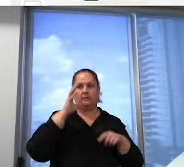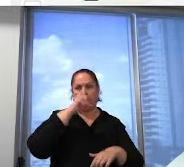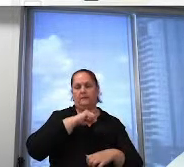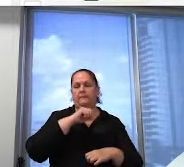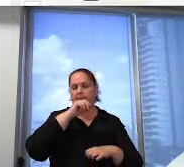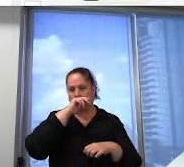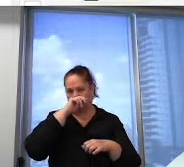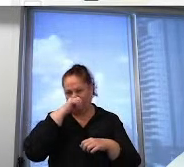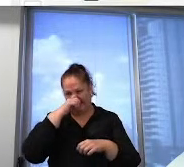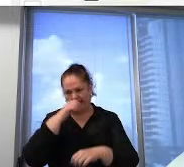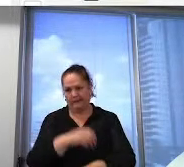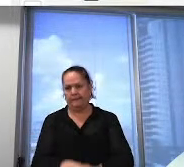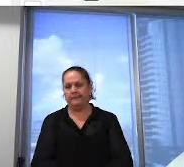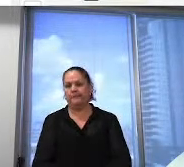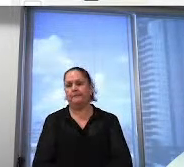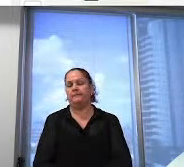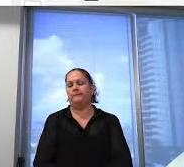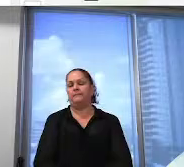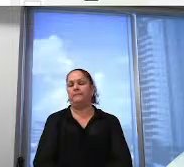estimated.